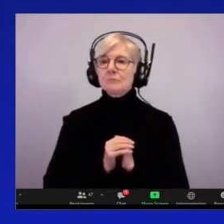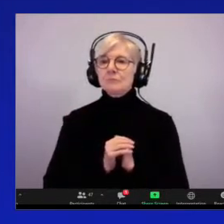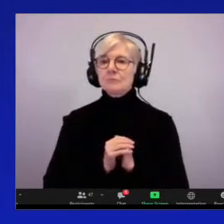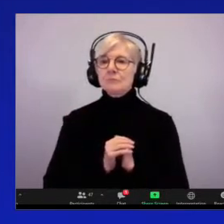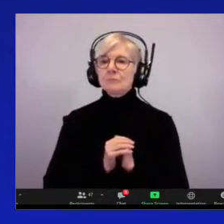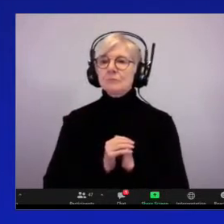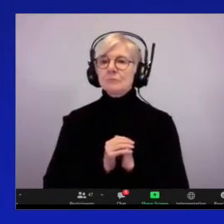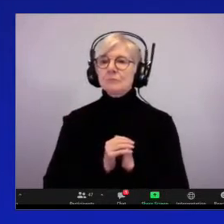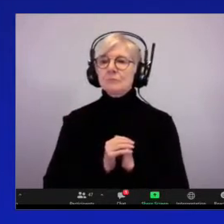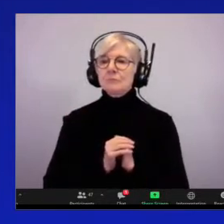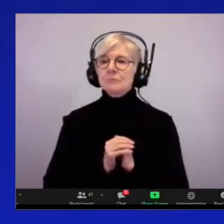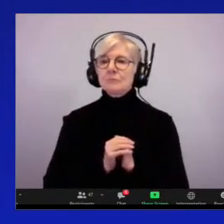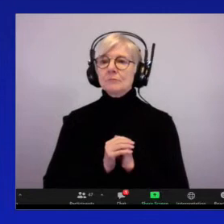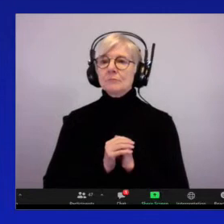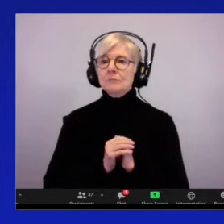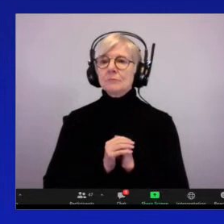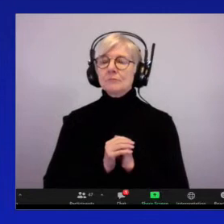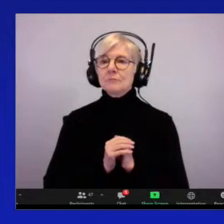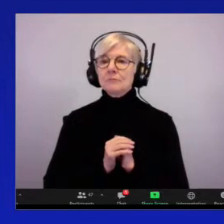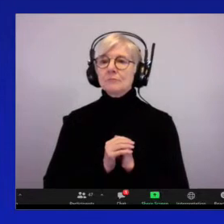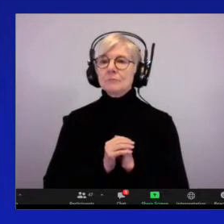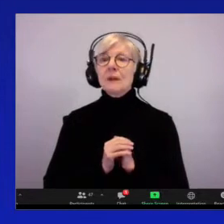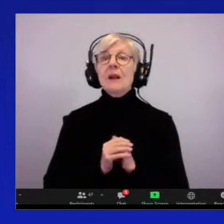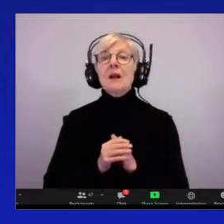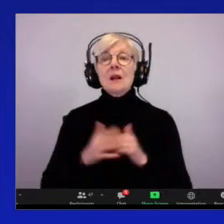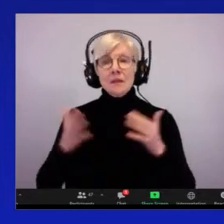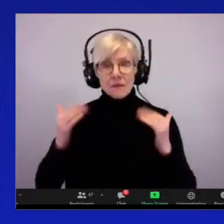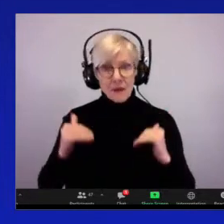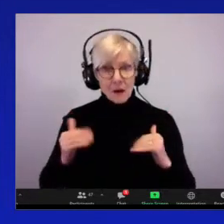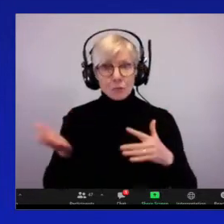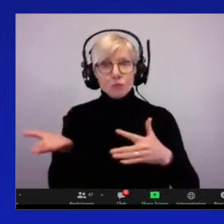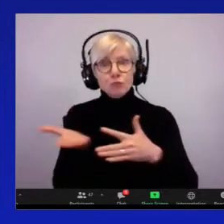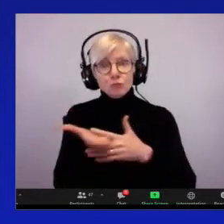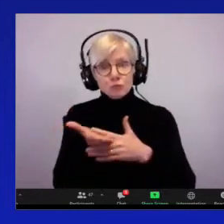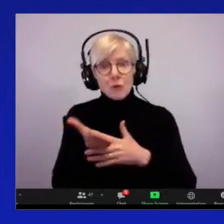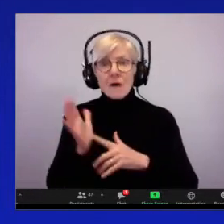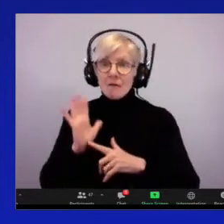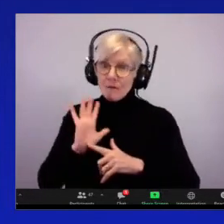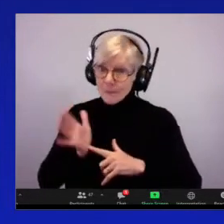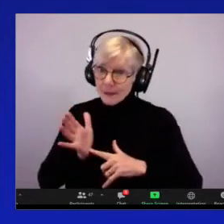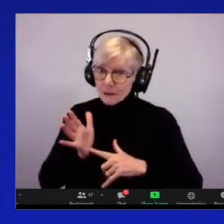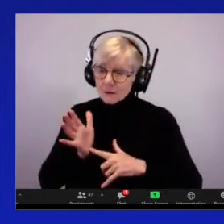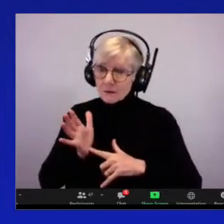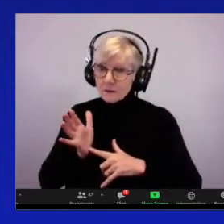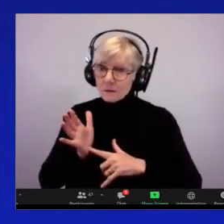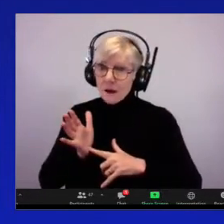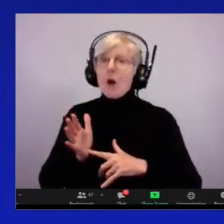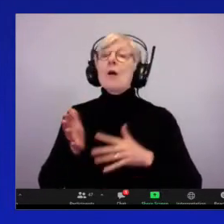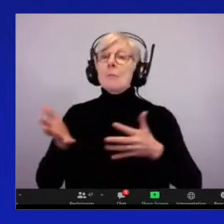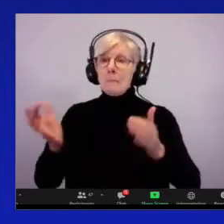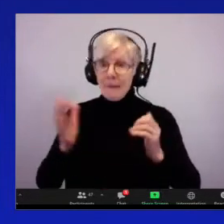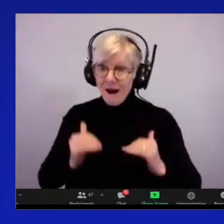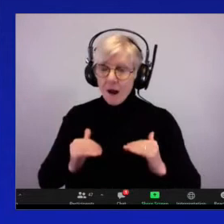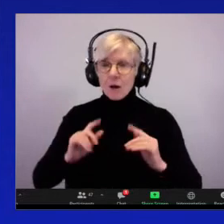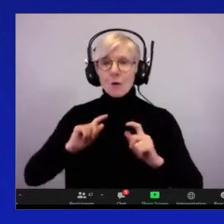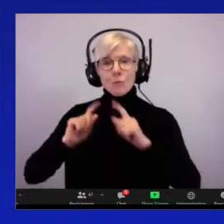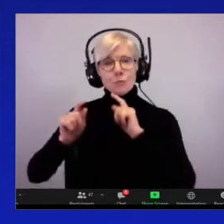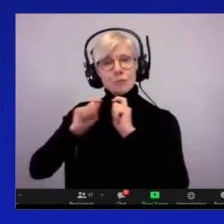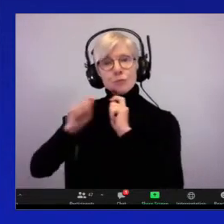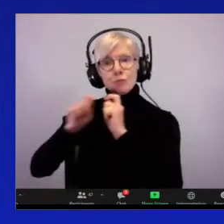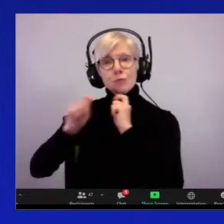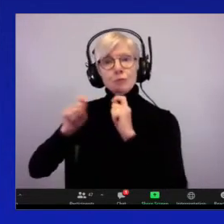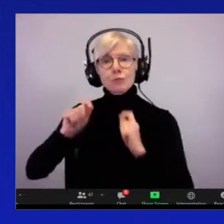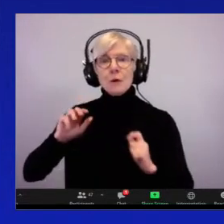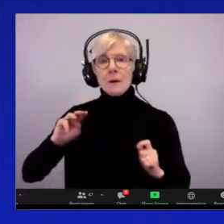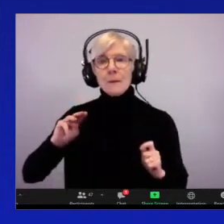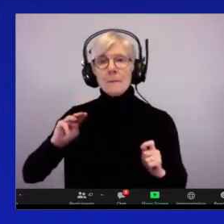ville. We will then take a 5-minute recess and resume with questions from the media. Après une pause de 5 minutes, nous répondrons